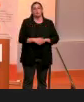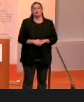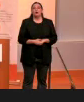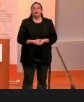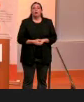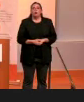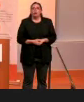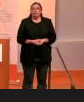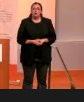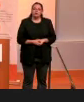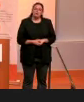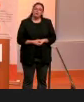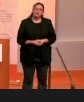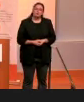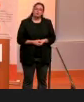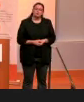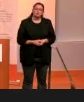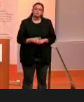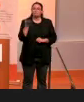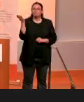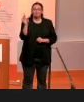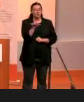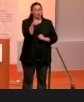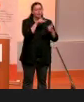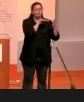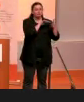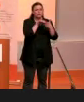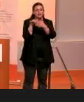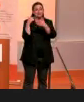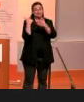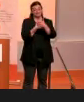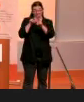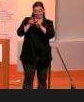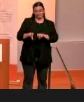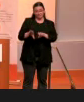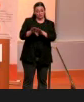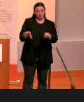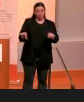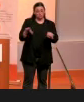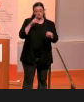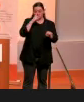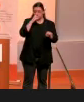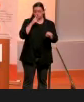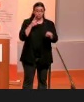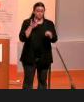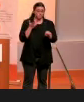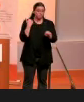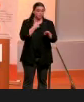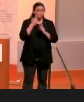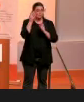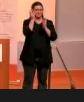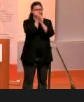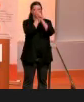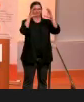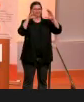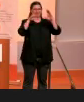And so here again, just looking at other studies that have looked at children. And now again, when we're thinking about people that we think of at risk